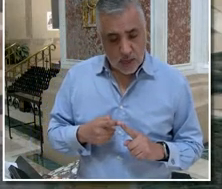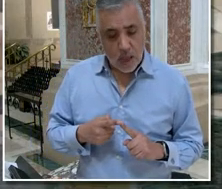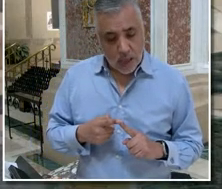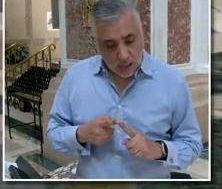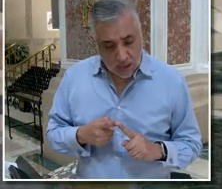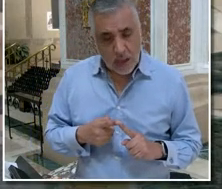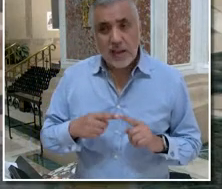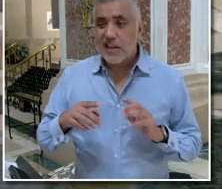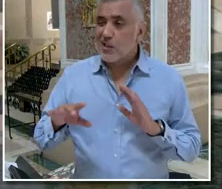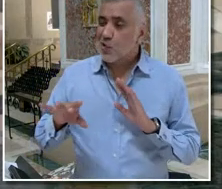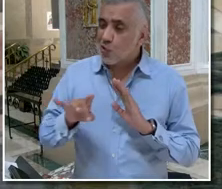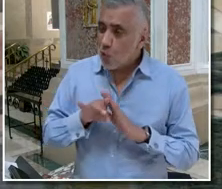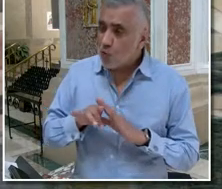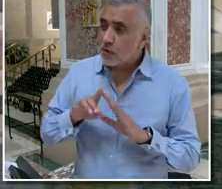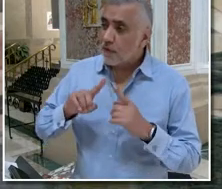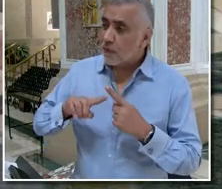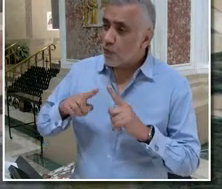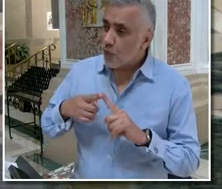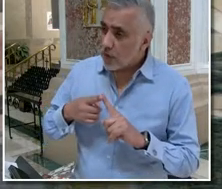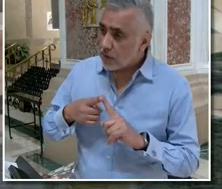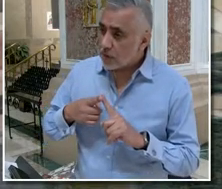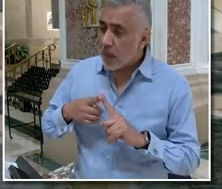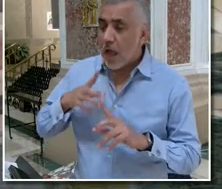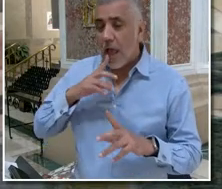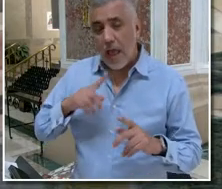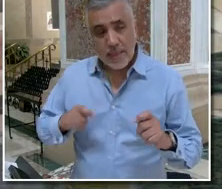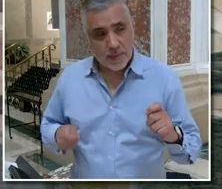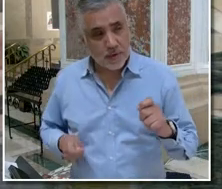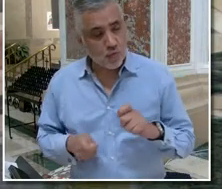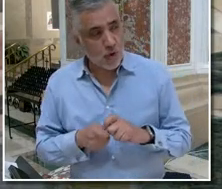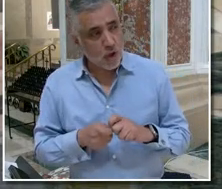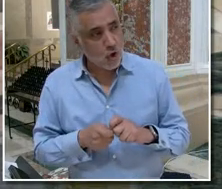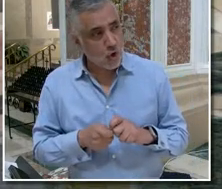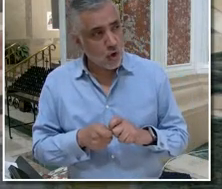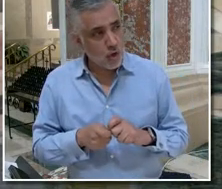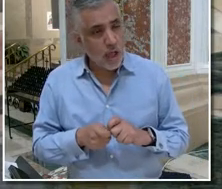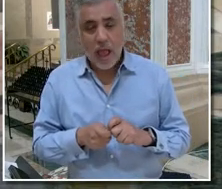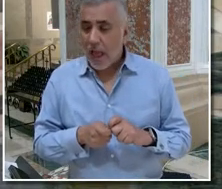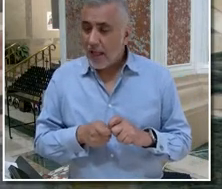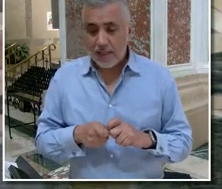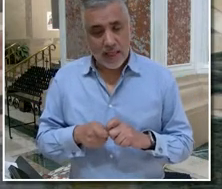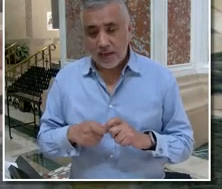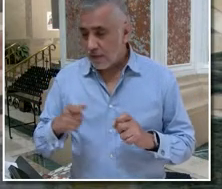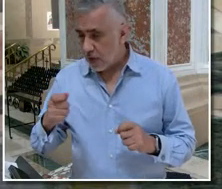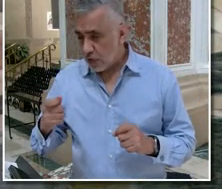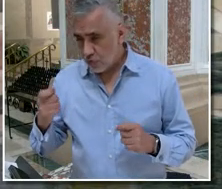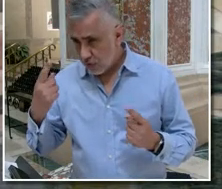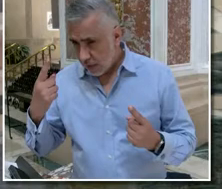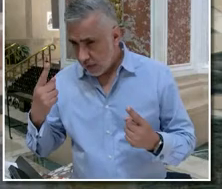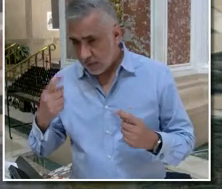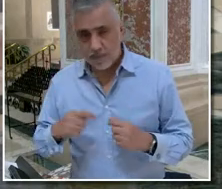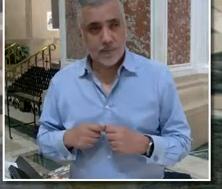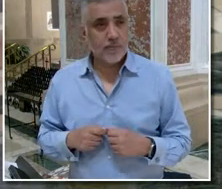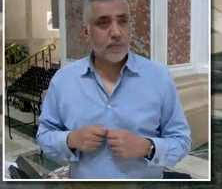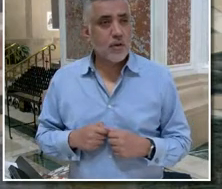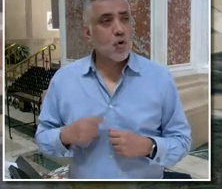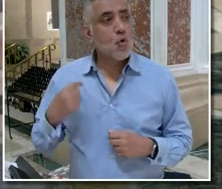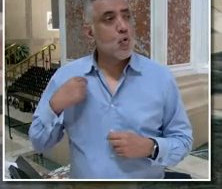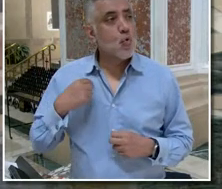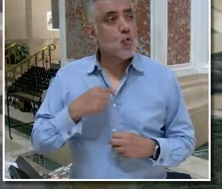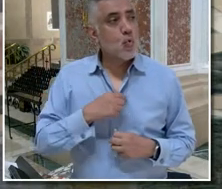his chosen friends' betrayal and lack of understanding.